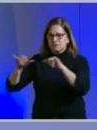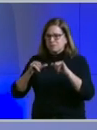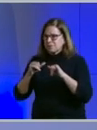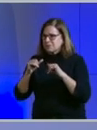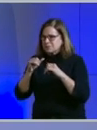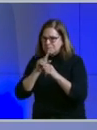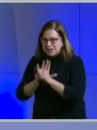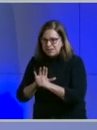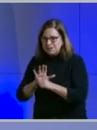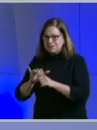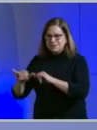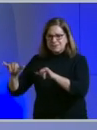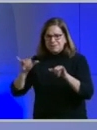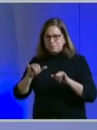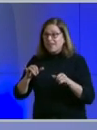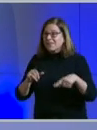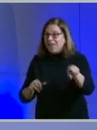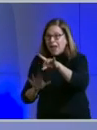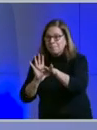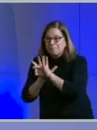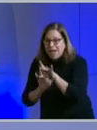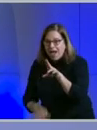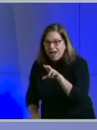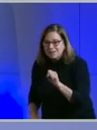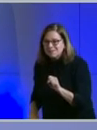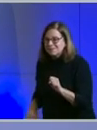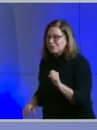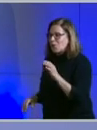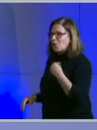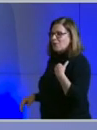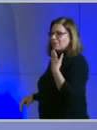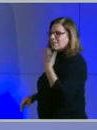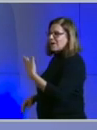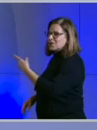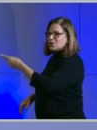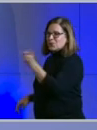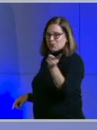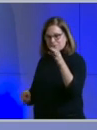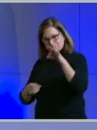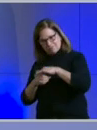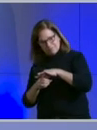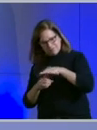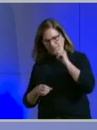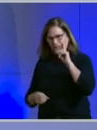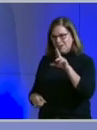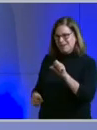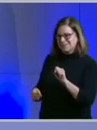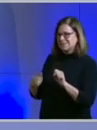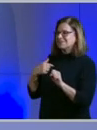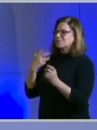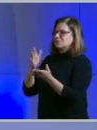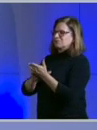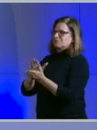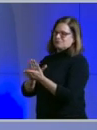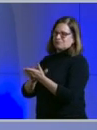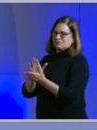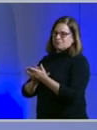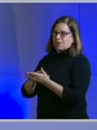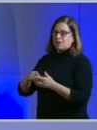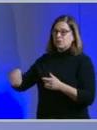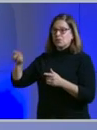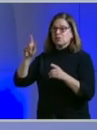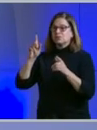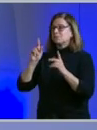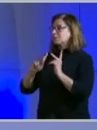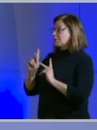again. And for that, we are very grateful. But I want to acknowledge just many of the very talented